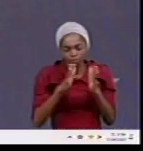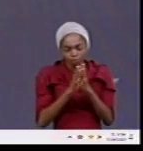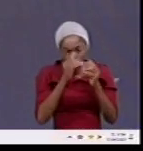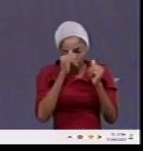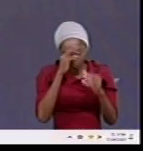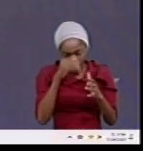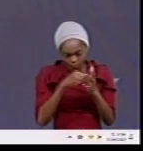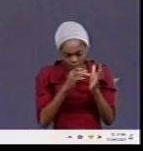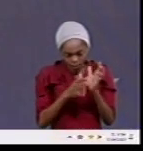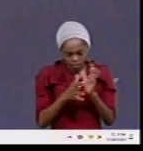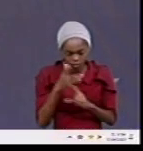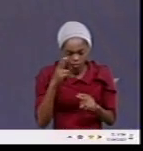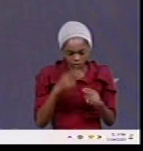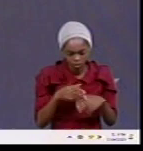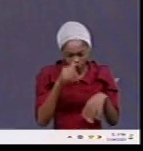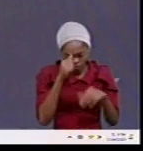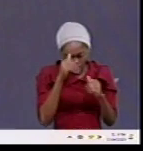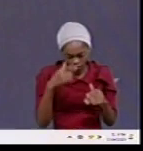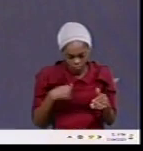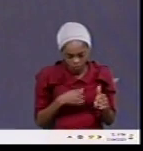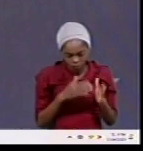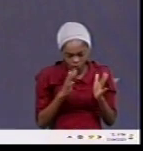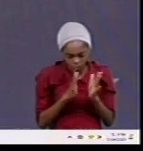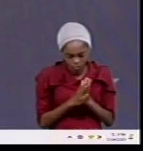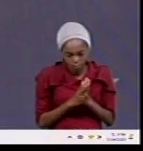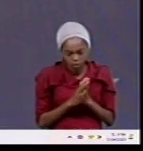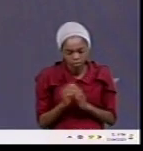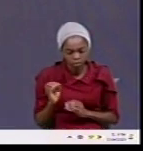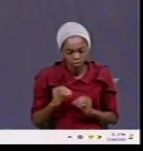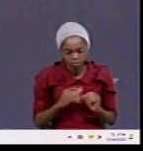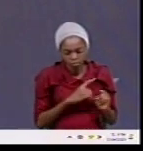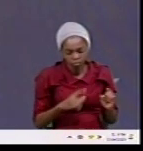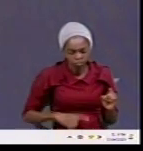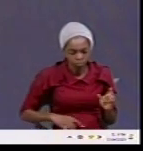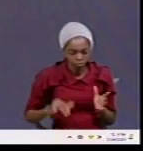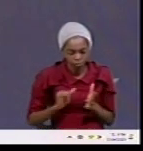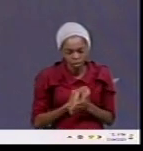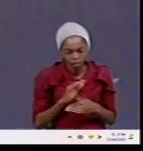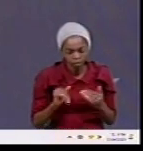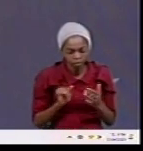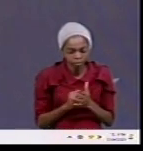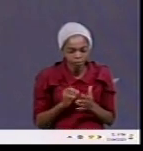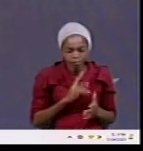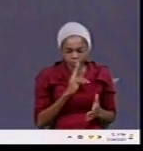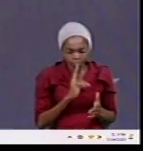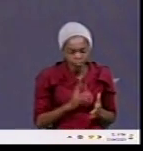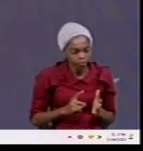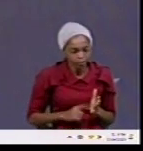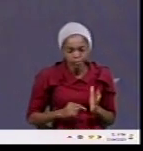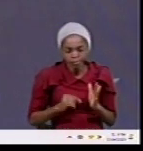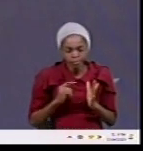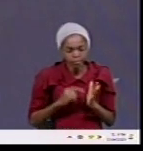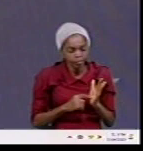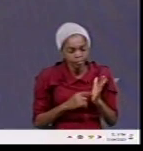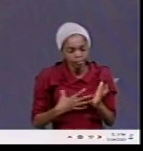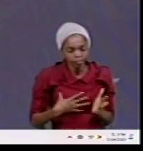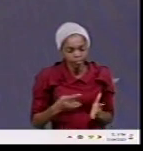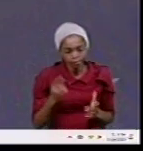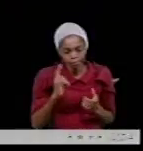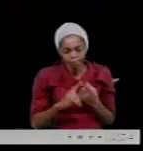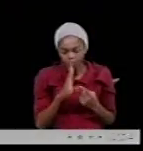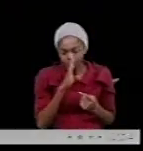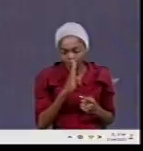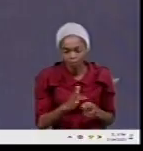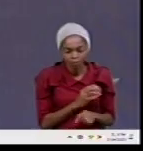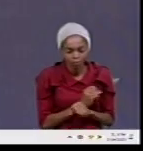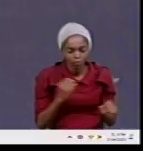to be saved from sin, from Satan. Lord, we plead you have mercy on them. Save them all in Jesus' name. Set